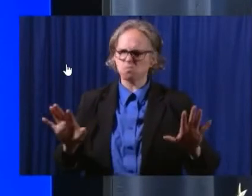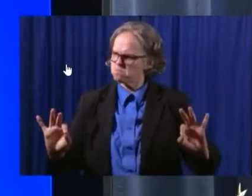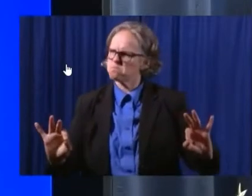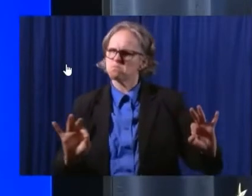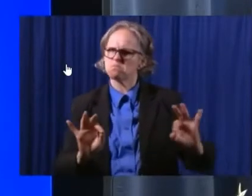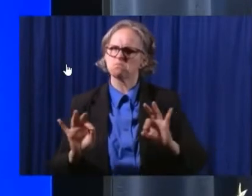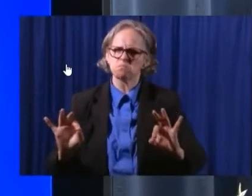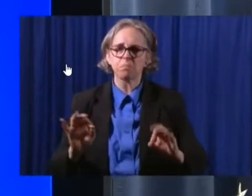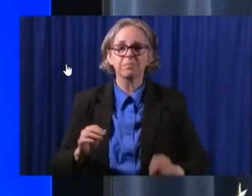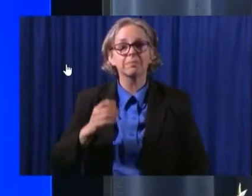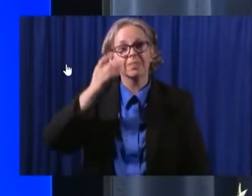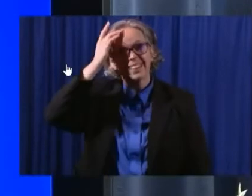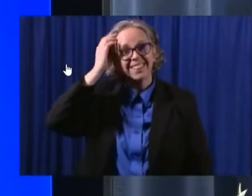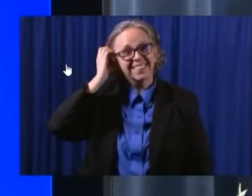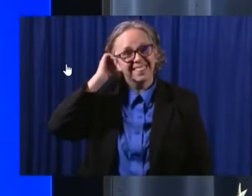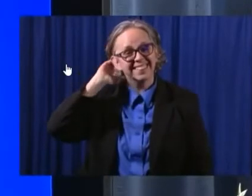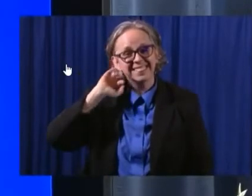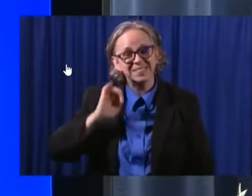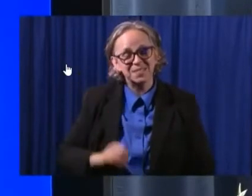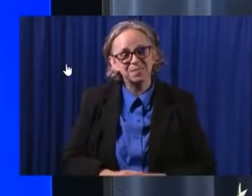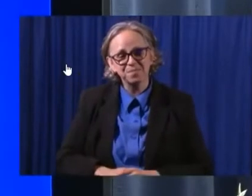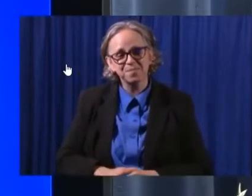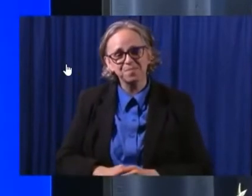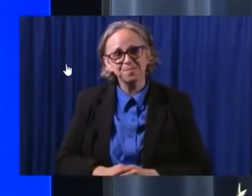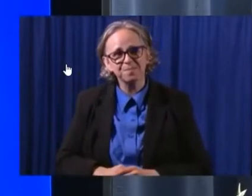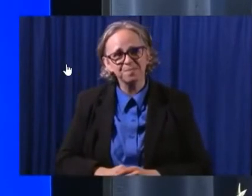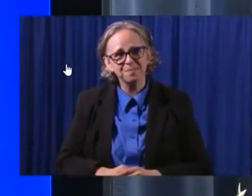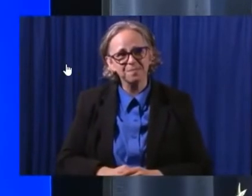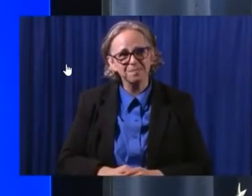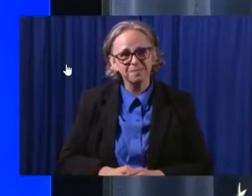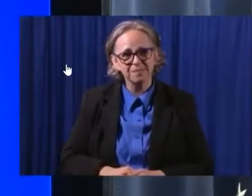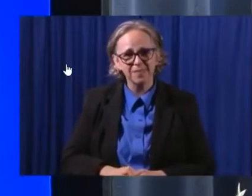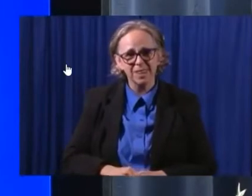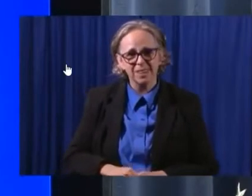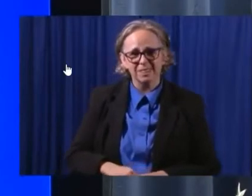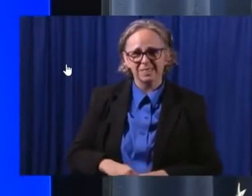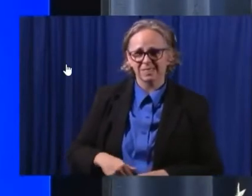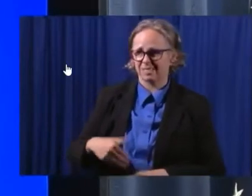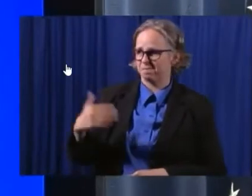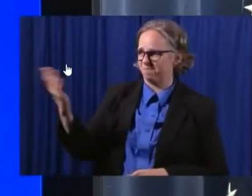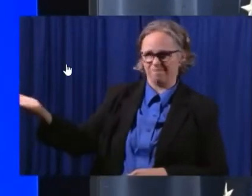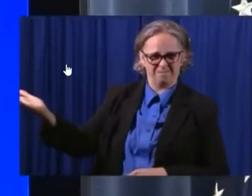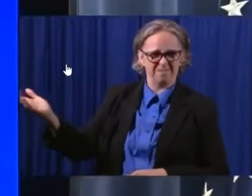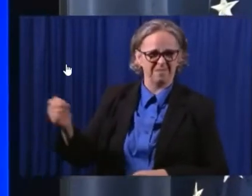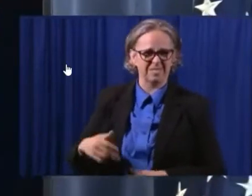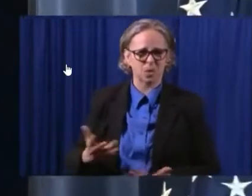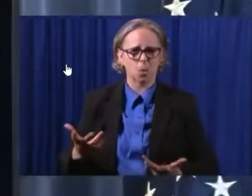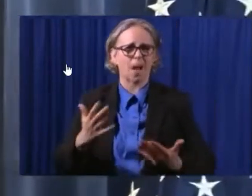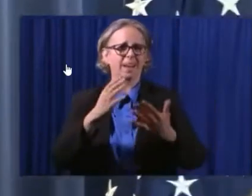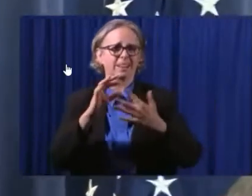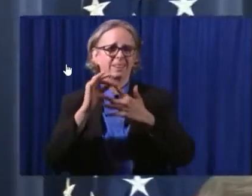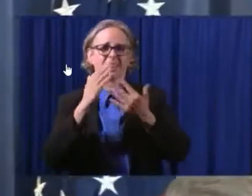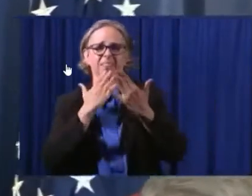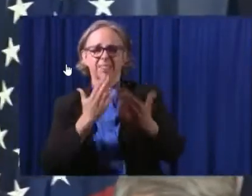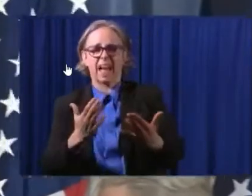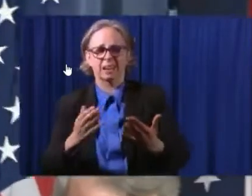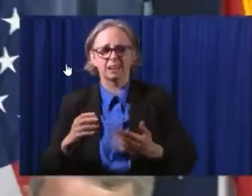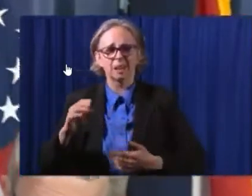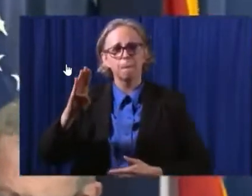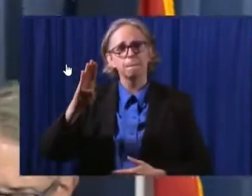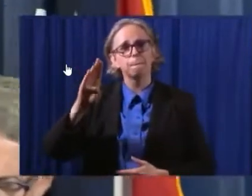just doing some amazing things. Specifically, I want to thank Buckeye Association of School Administrators, the